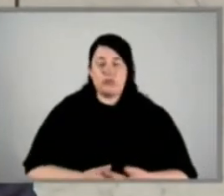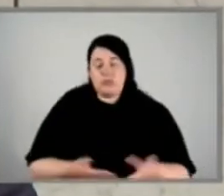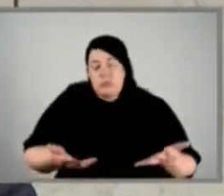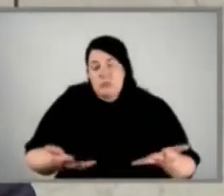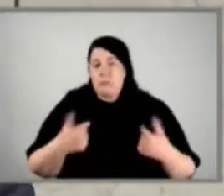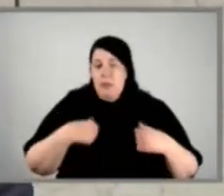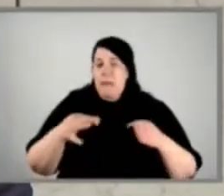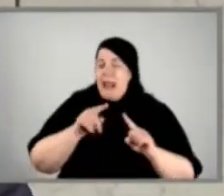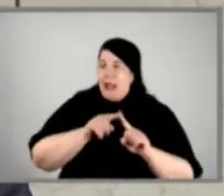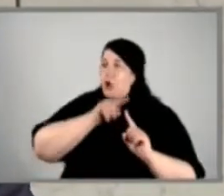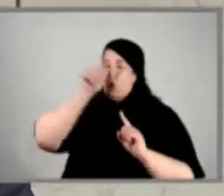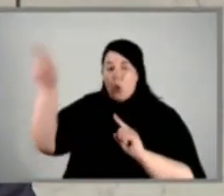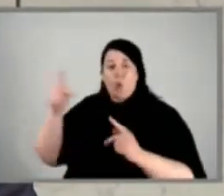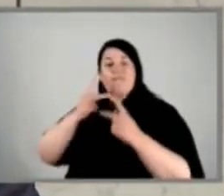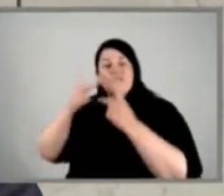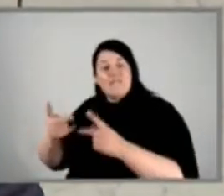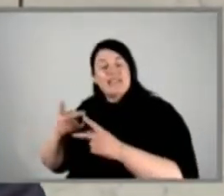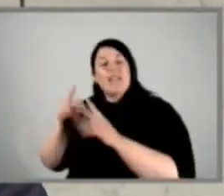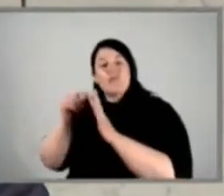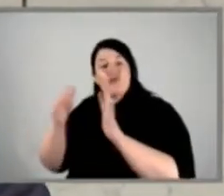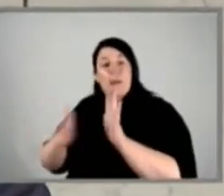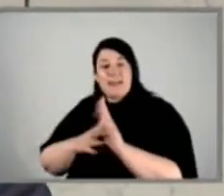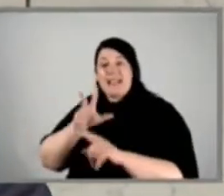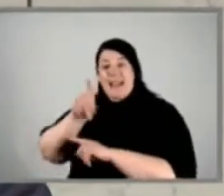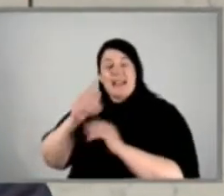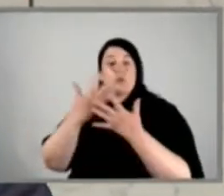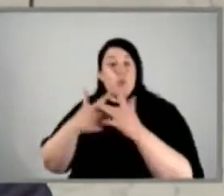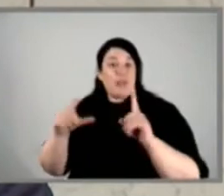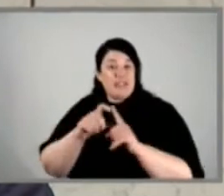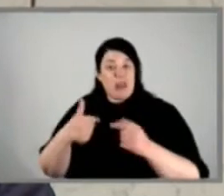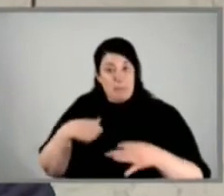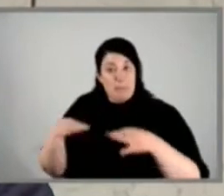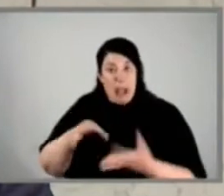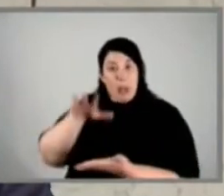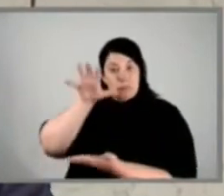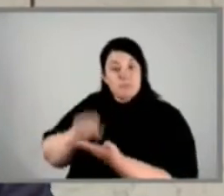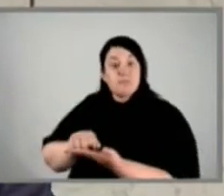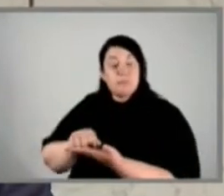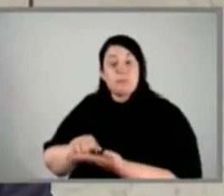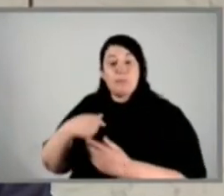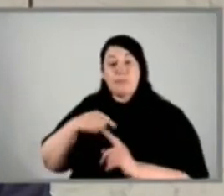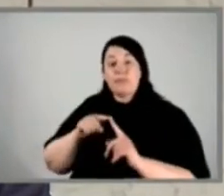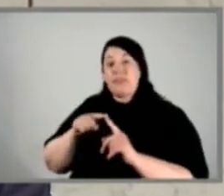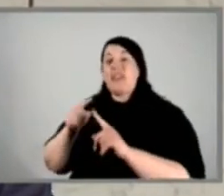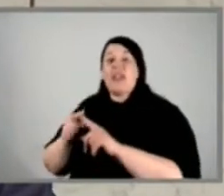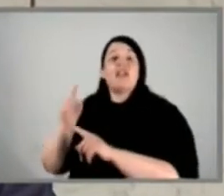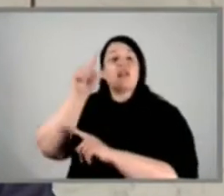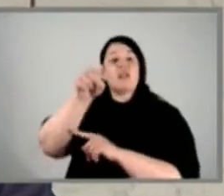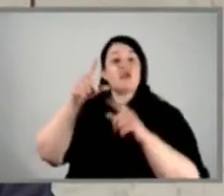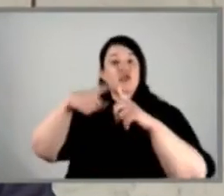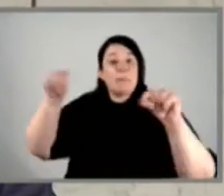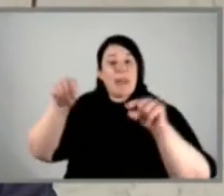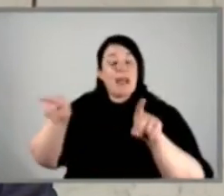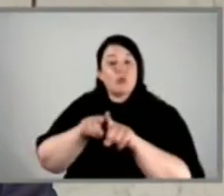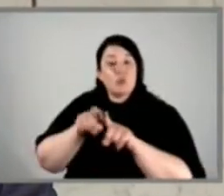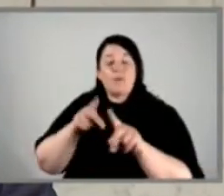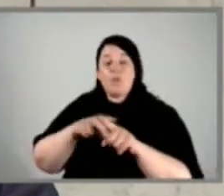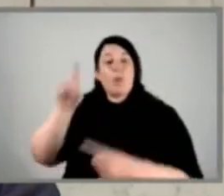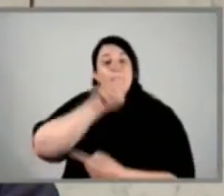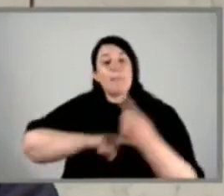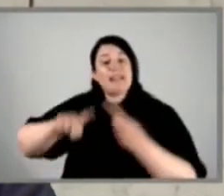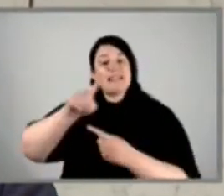Rappe next Wednesday as planned. And I'll be heading up to Japan, obviously, before that for the important meeting with Prime Minister